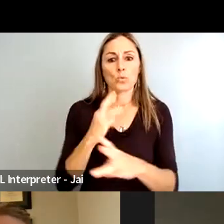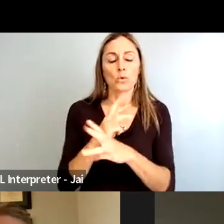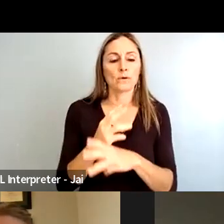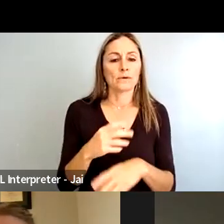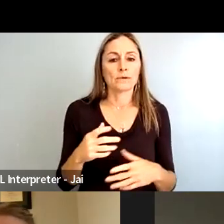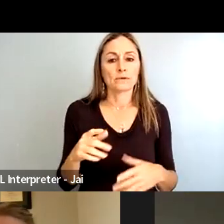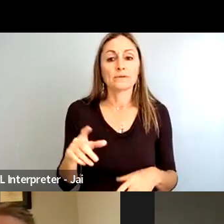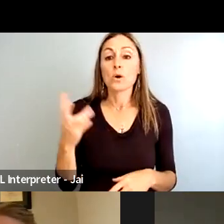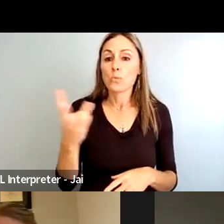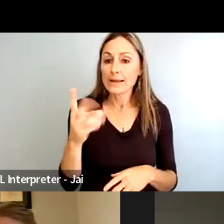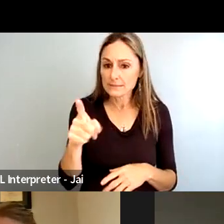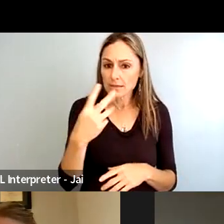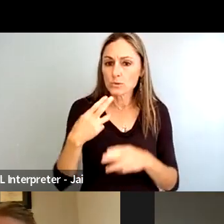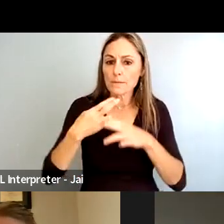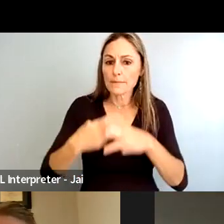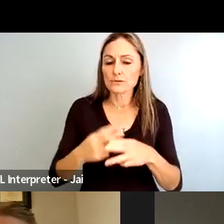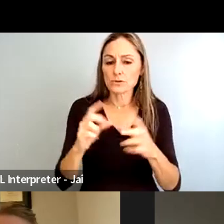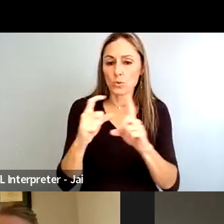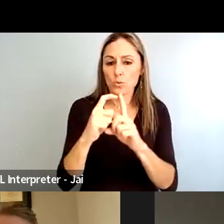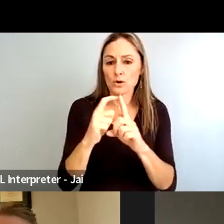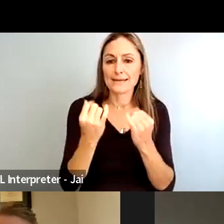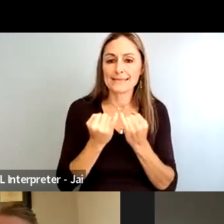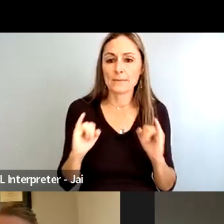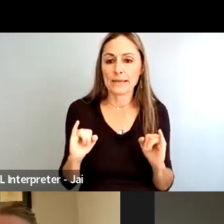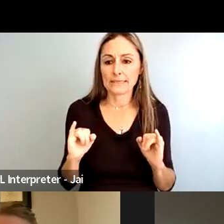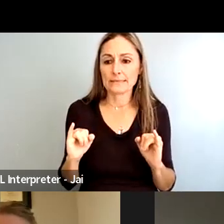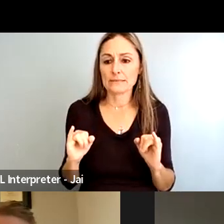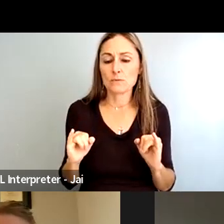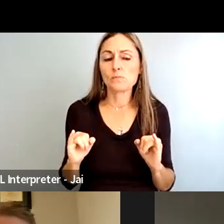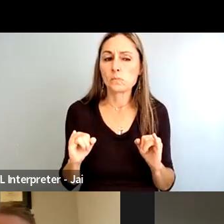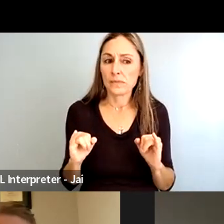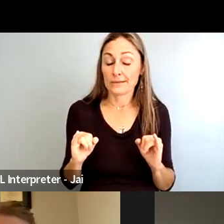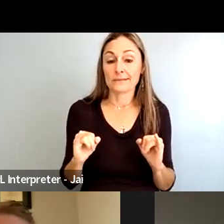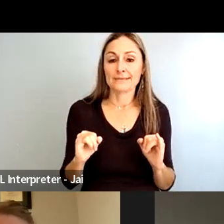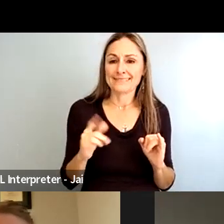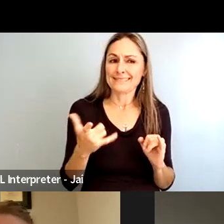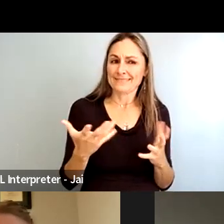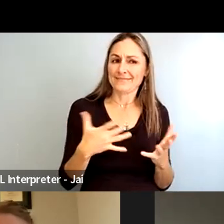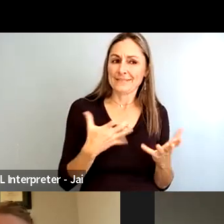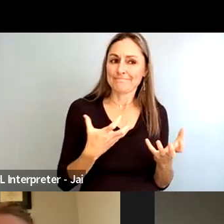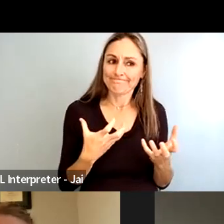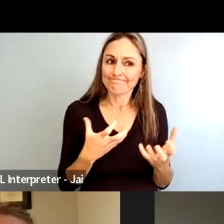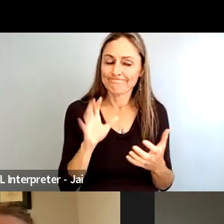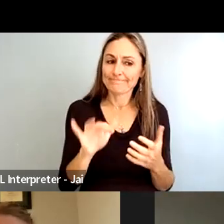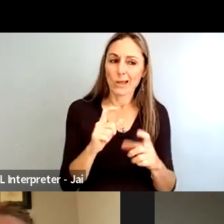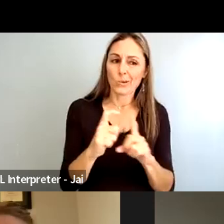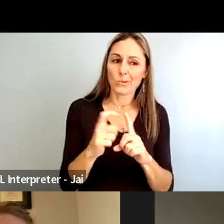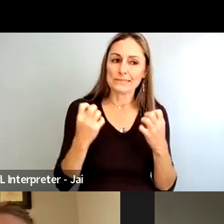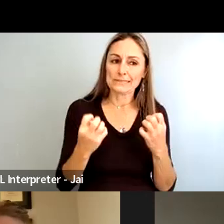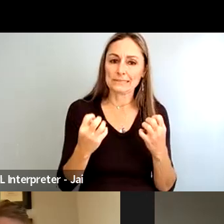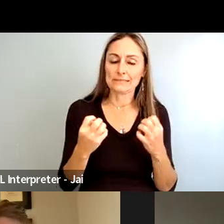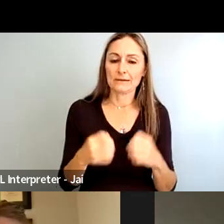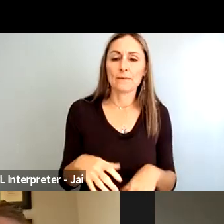you mentioned that the word independence is troubling sometimes. And the